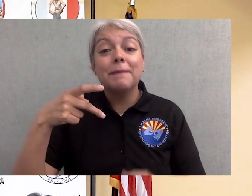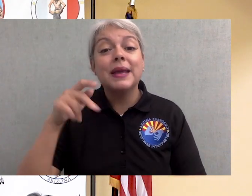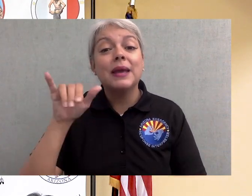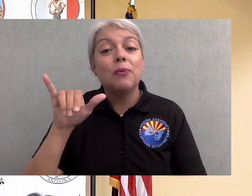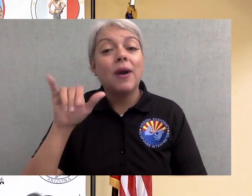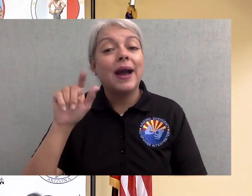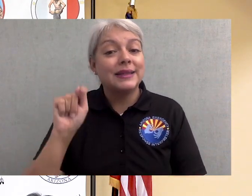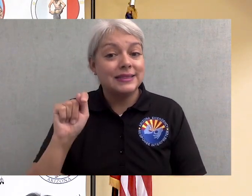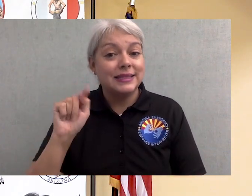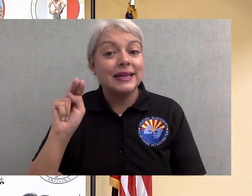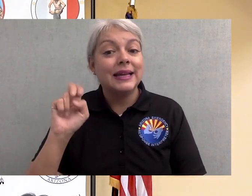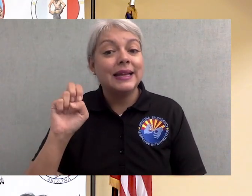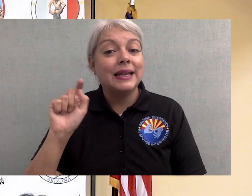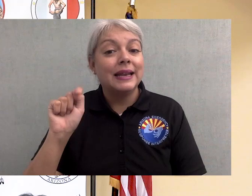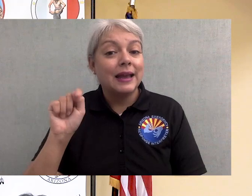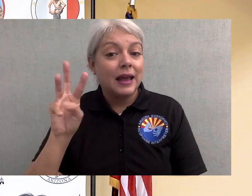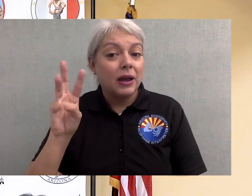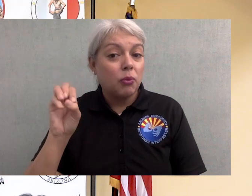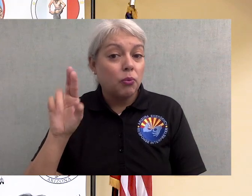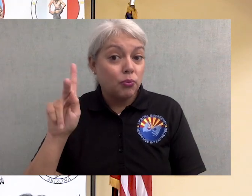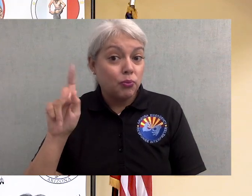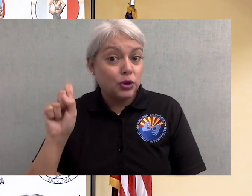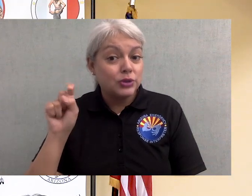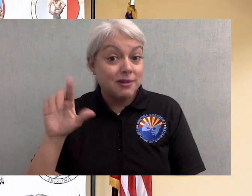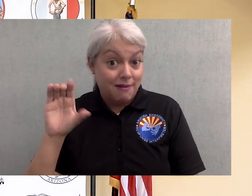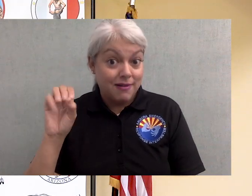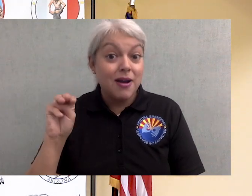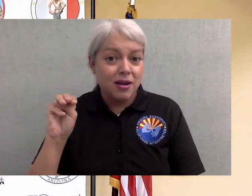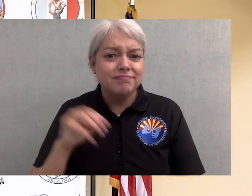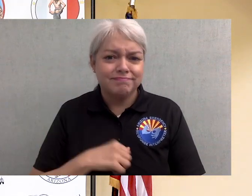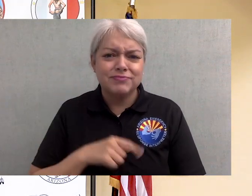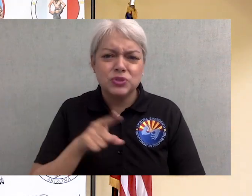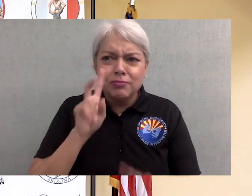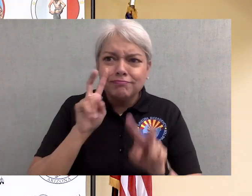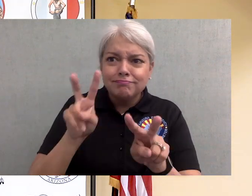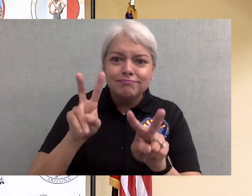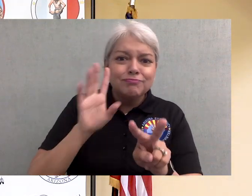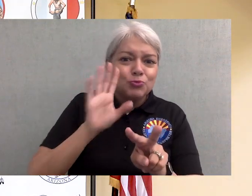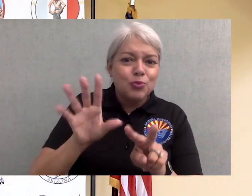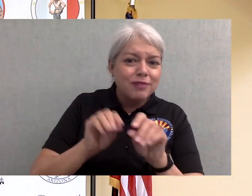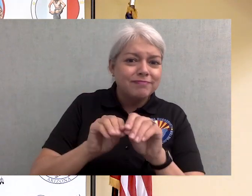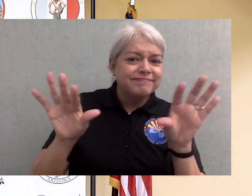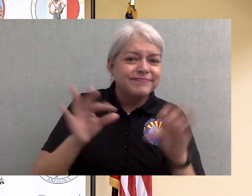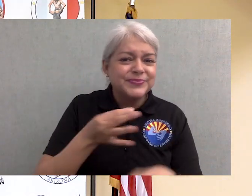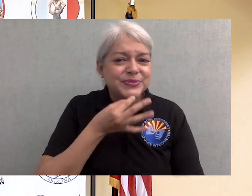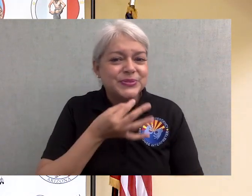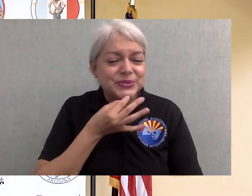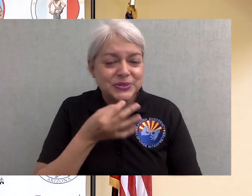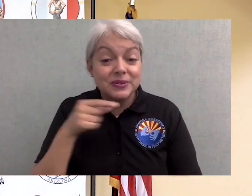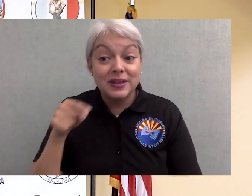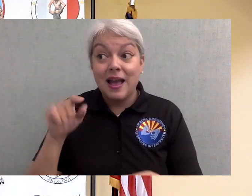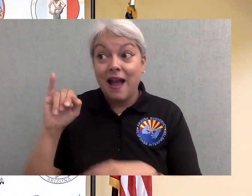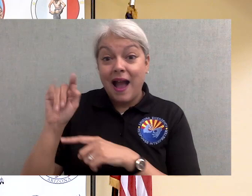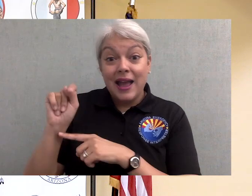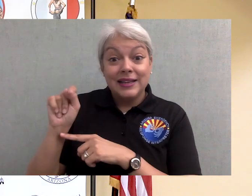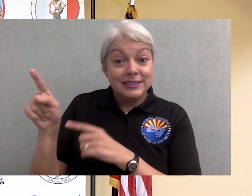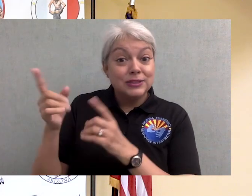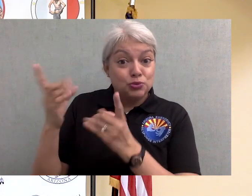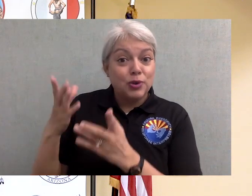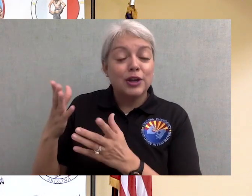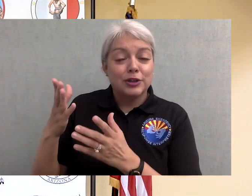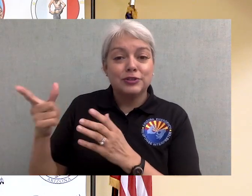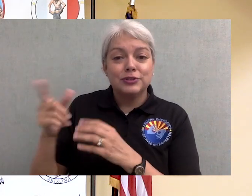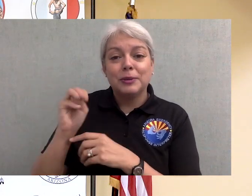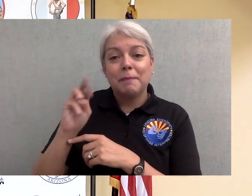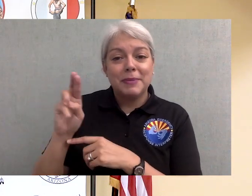www.pytnetworks.com. So please be on the lookout for that. I know the program, the IT director mentioned to me, Mr. Mavis, that